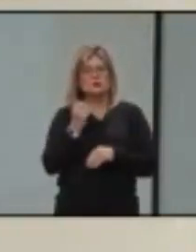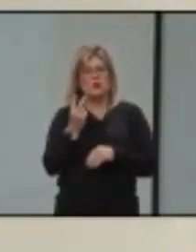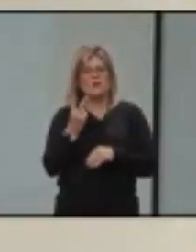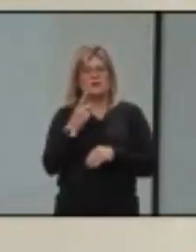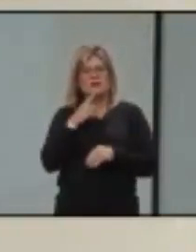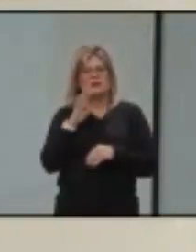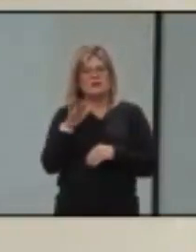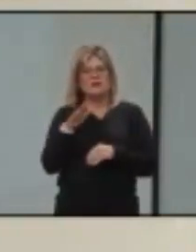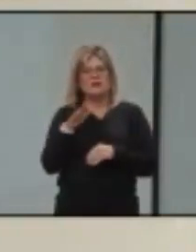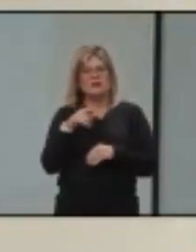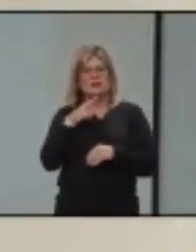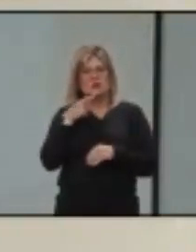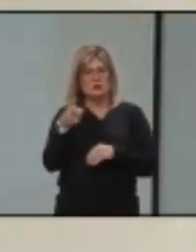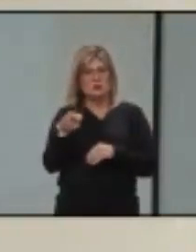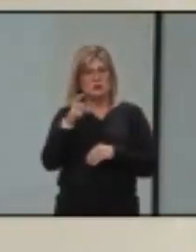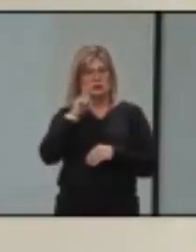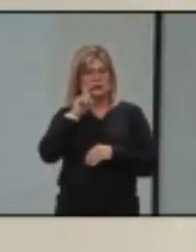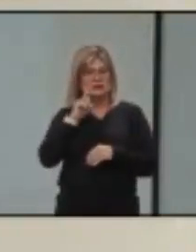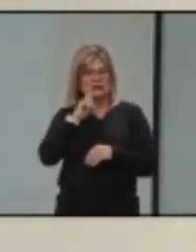are you sexually active?